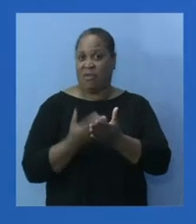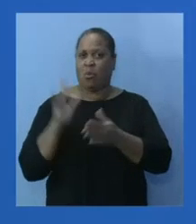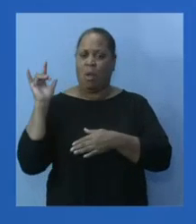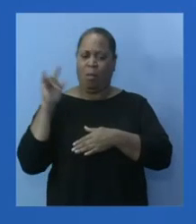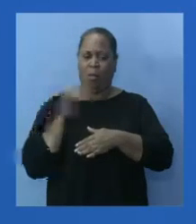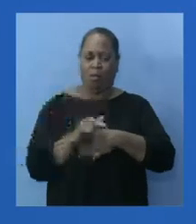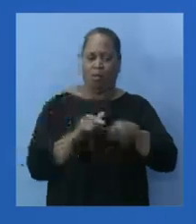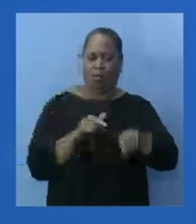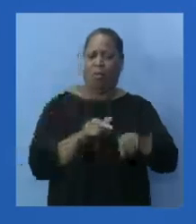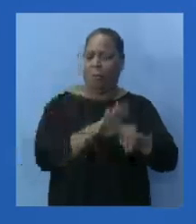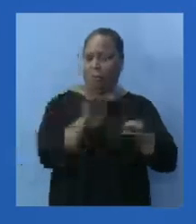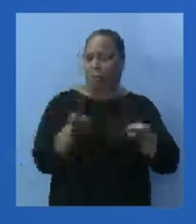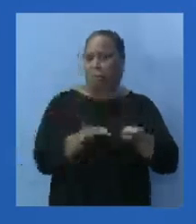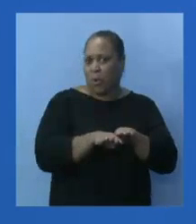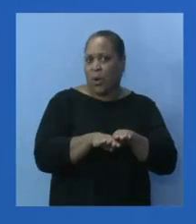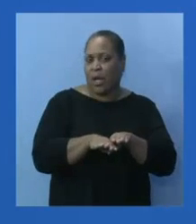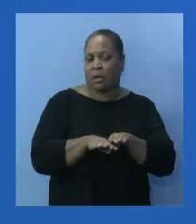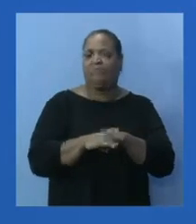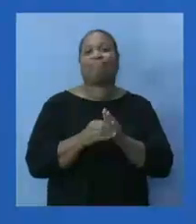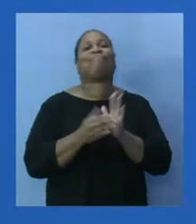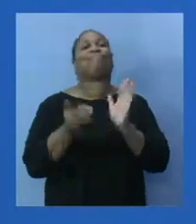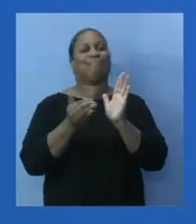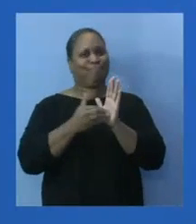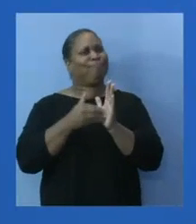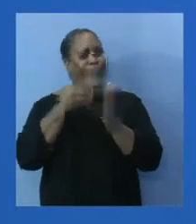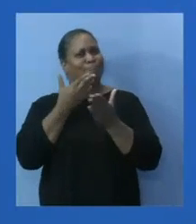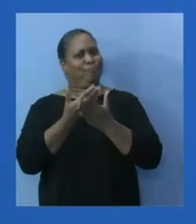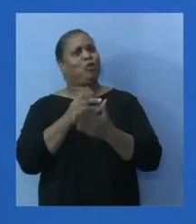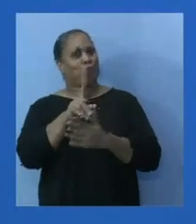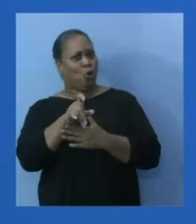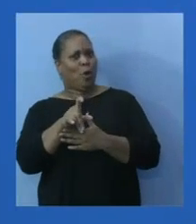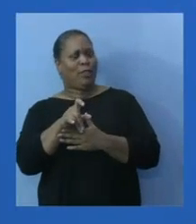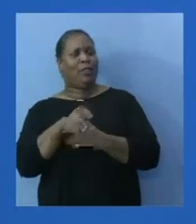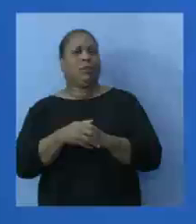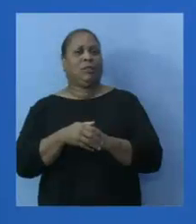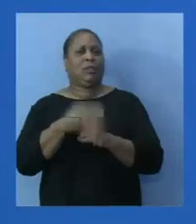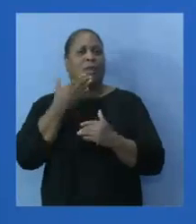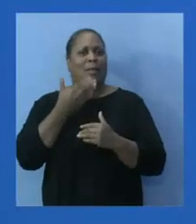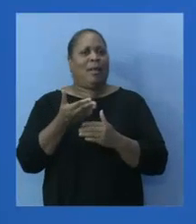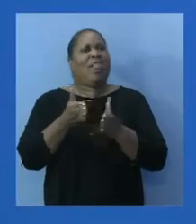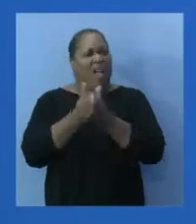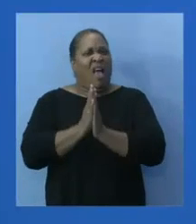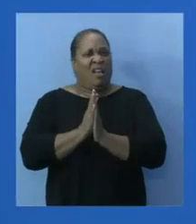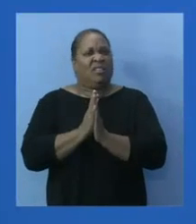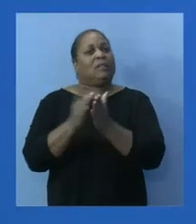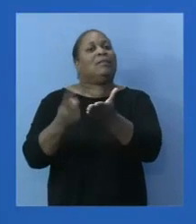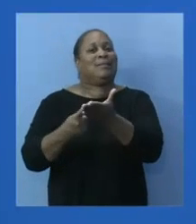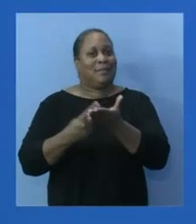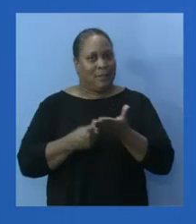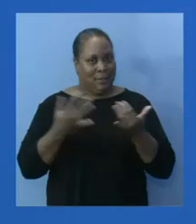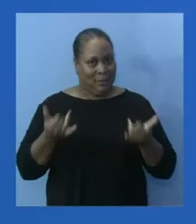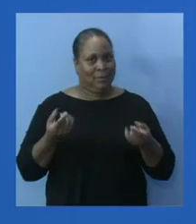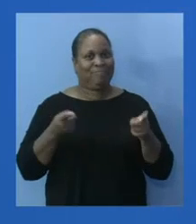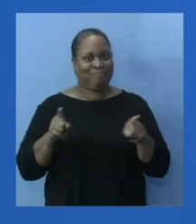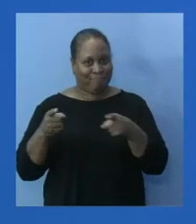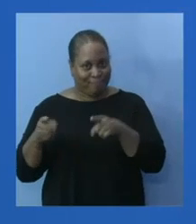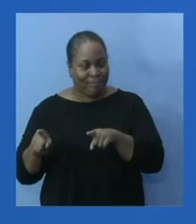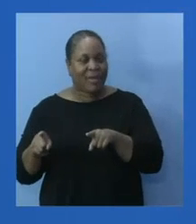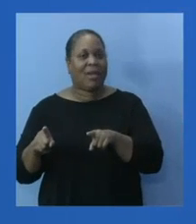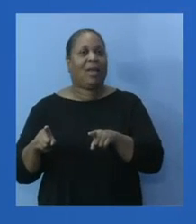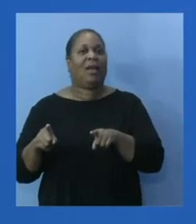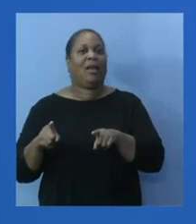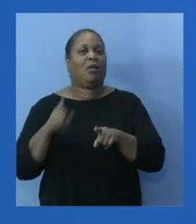Bermuda? Will there be any The person's difference? coming in. Again, and that's a very good question. Thank you for asking that. And those are discussions that we're having because